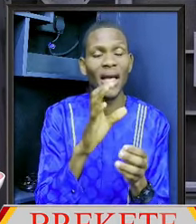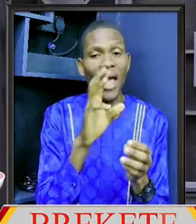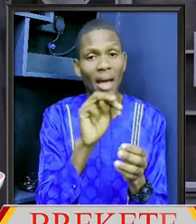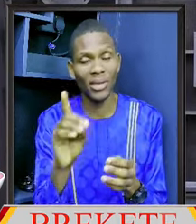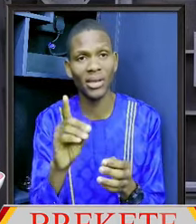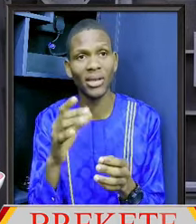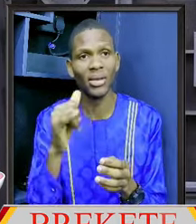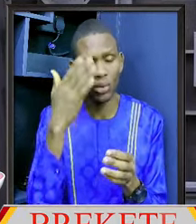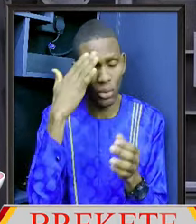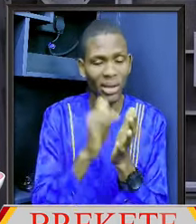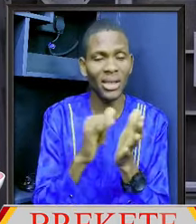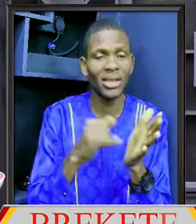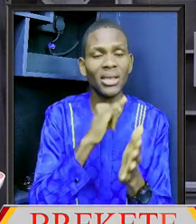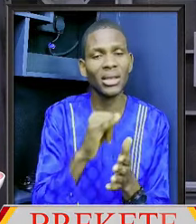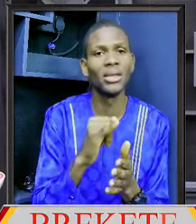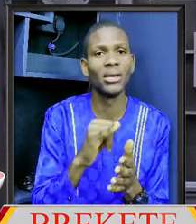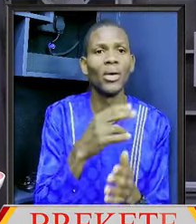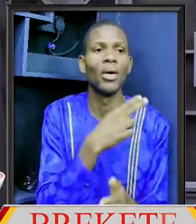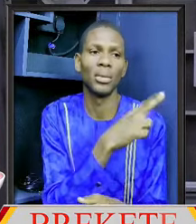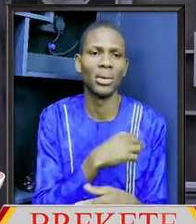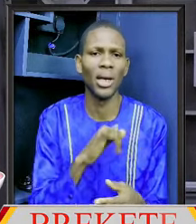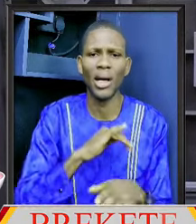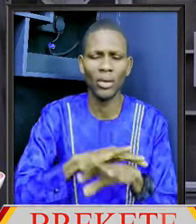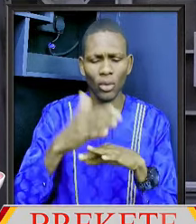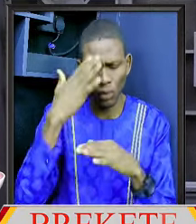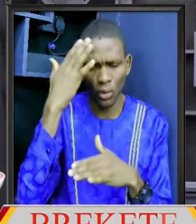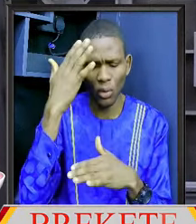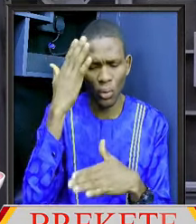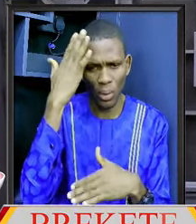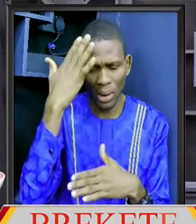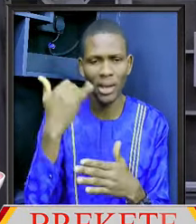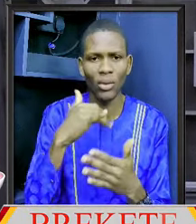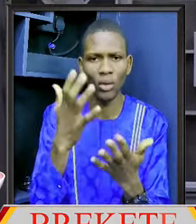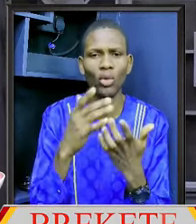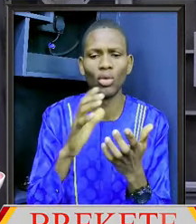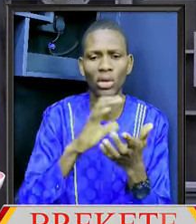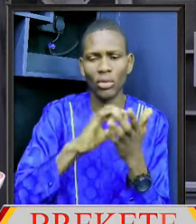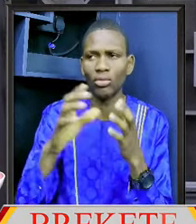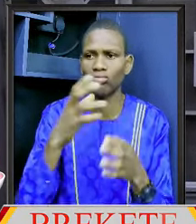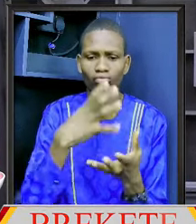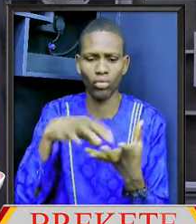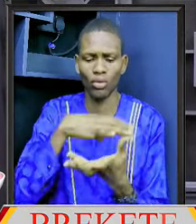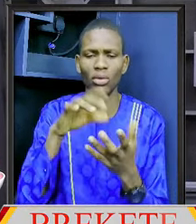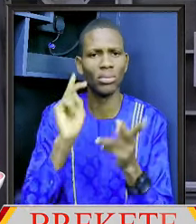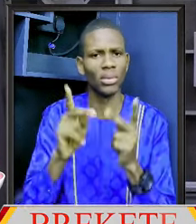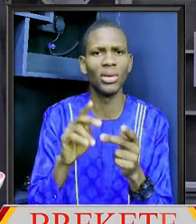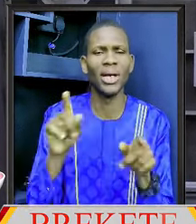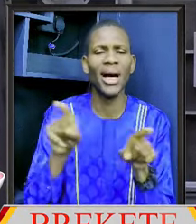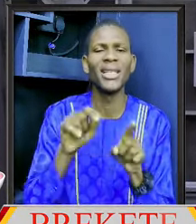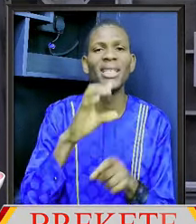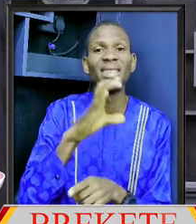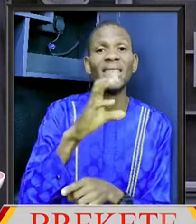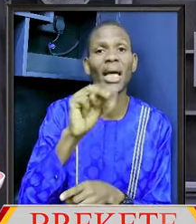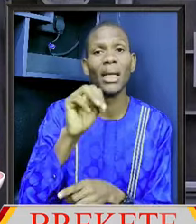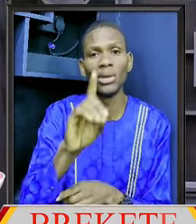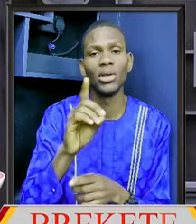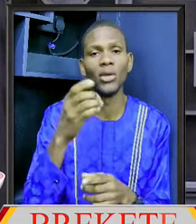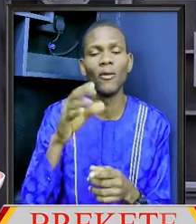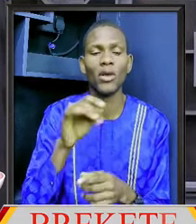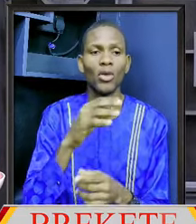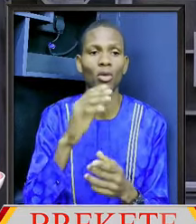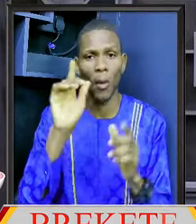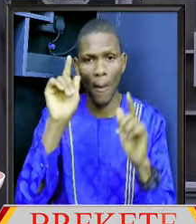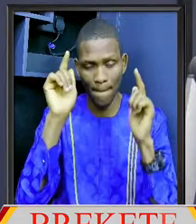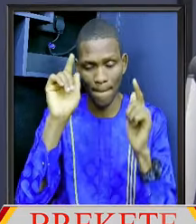na hospital. I don't know why they won't confuse people. As a CMD of a government hospital,